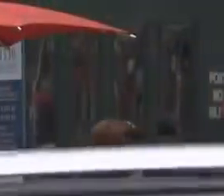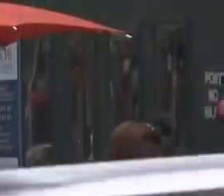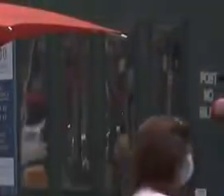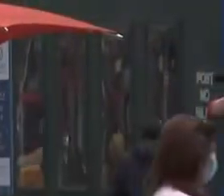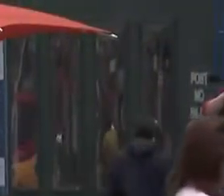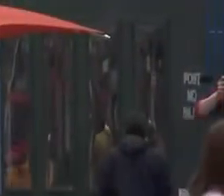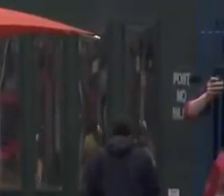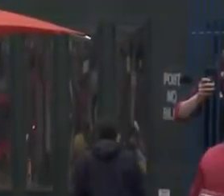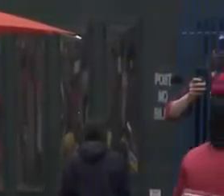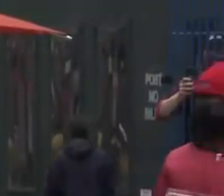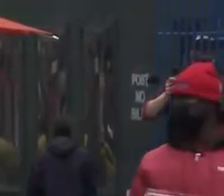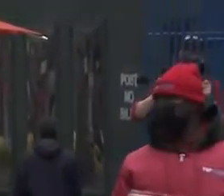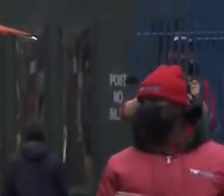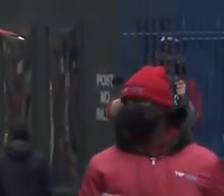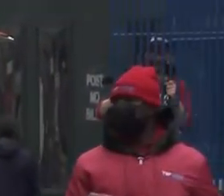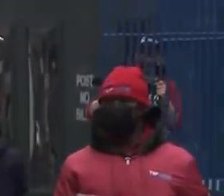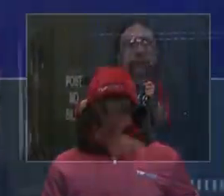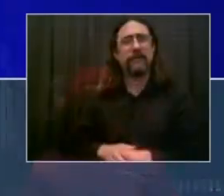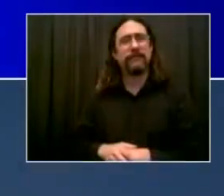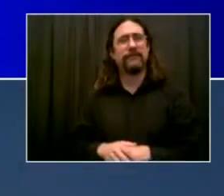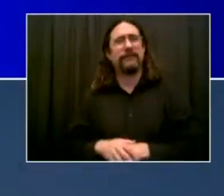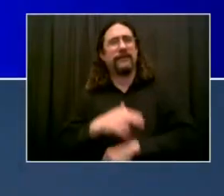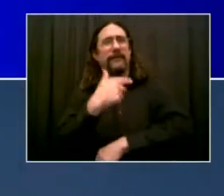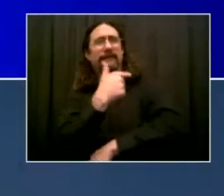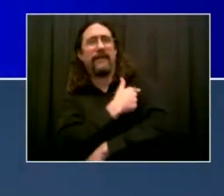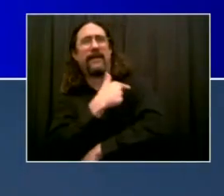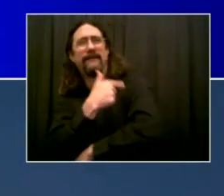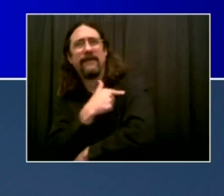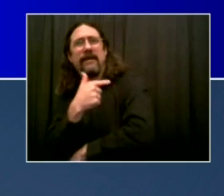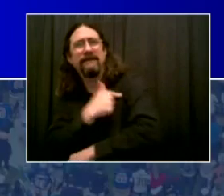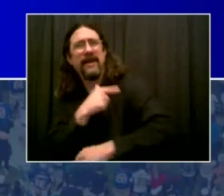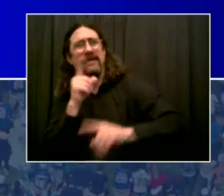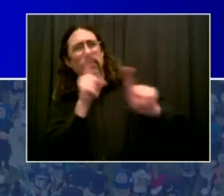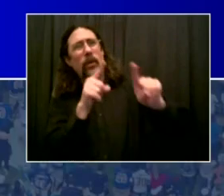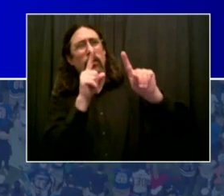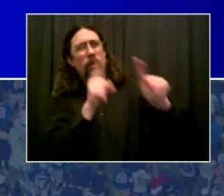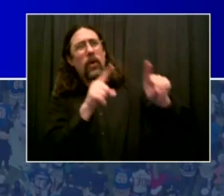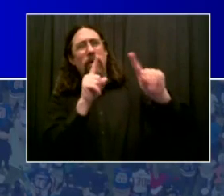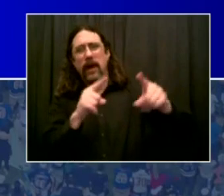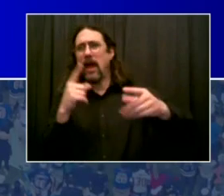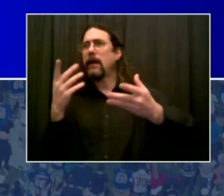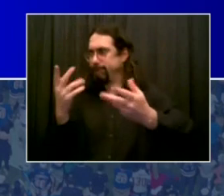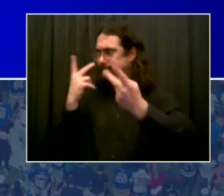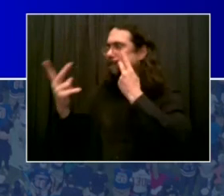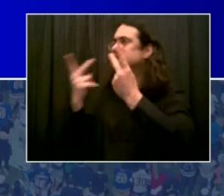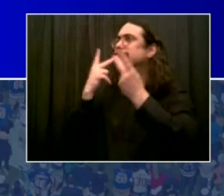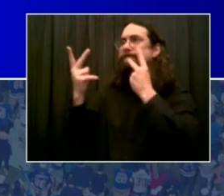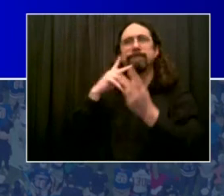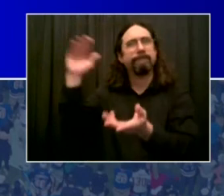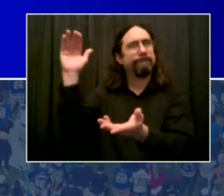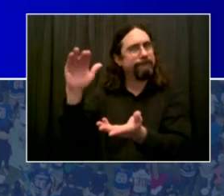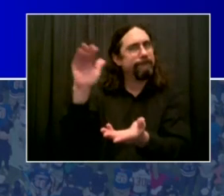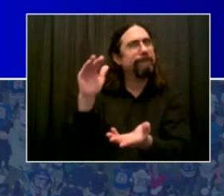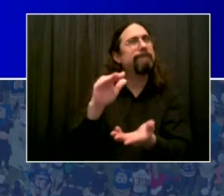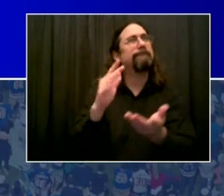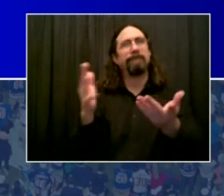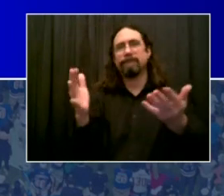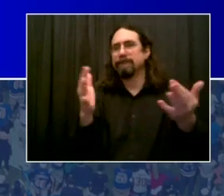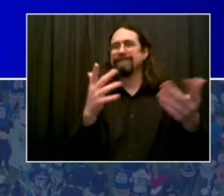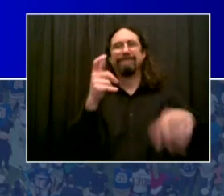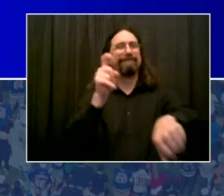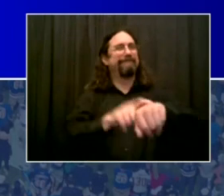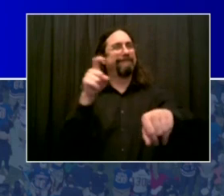in the five boroughs come July 1st. It means we get to go back to so many of the things we love. It means so many